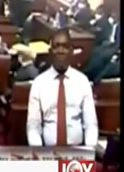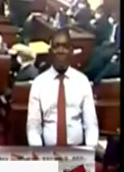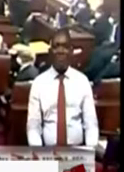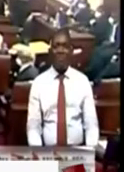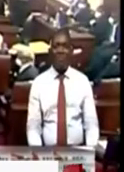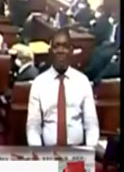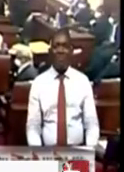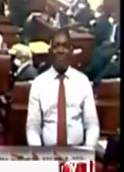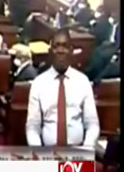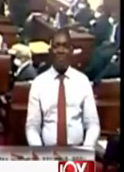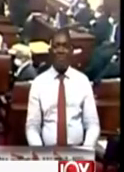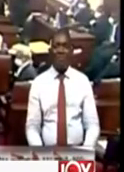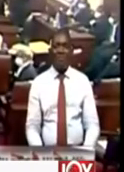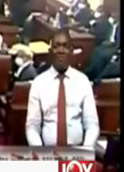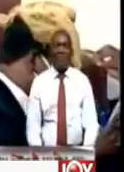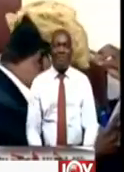Oh,